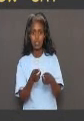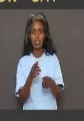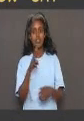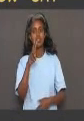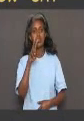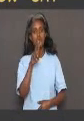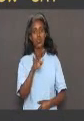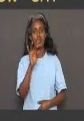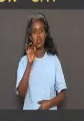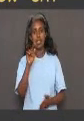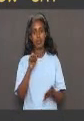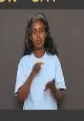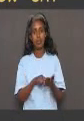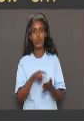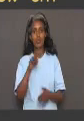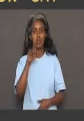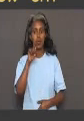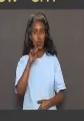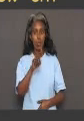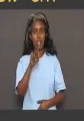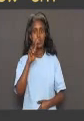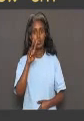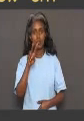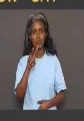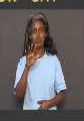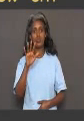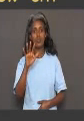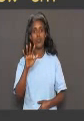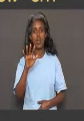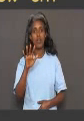The answer is